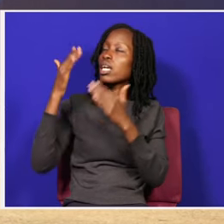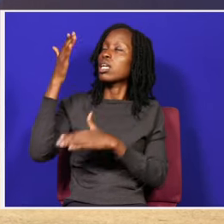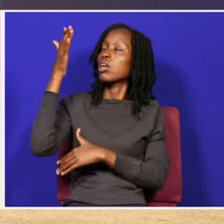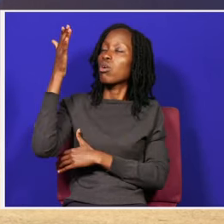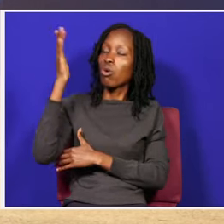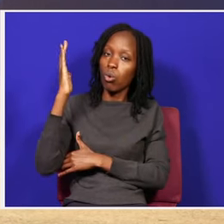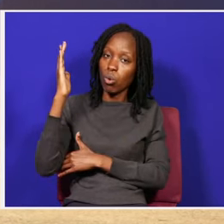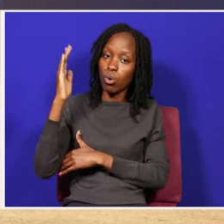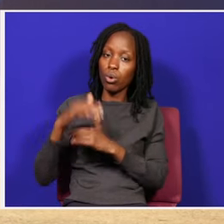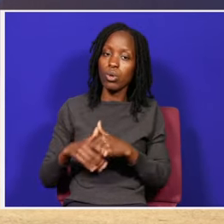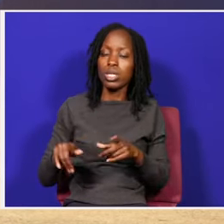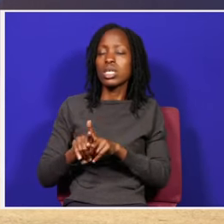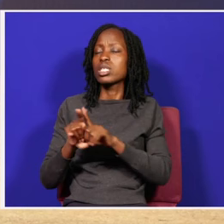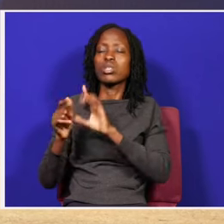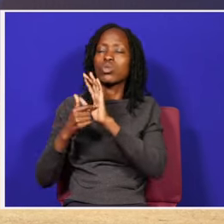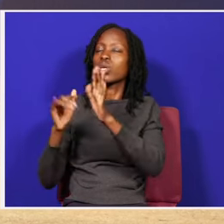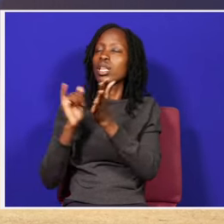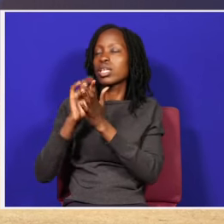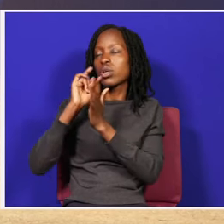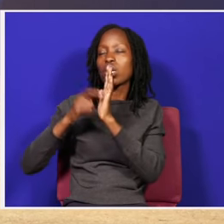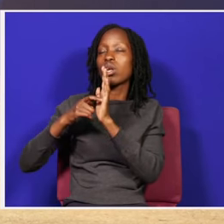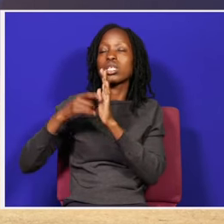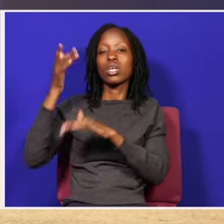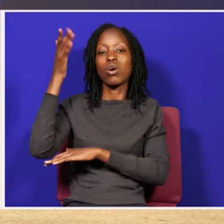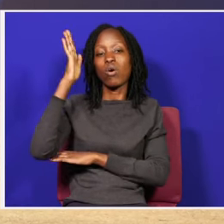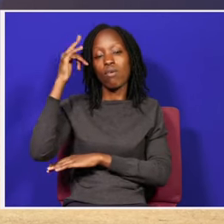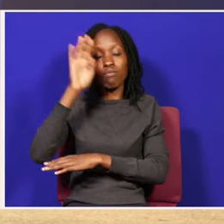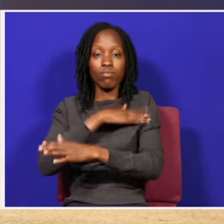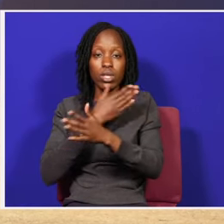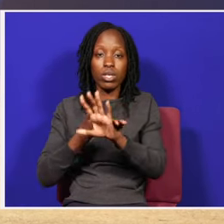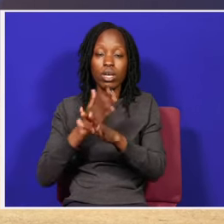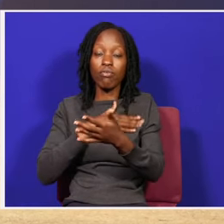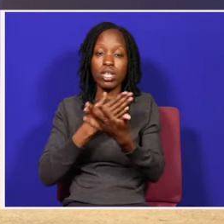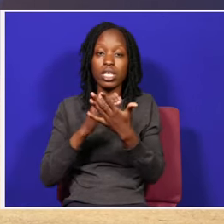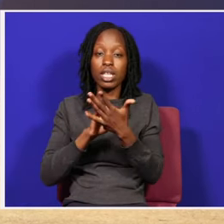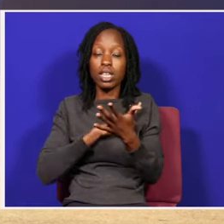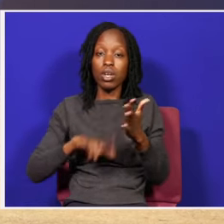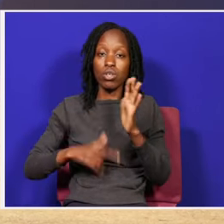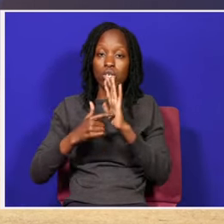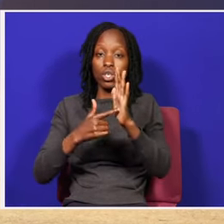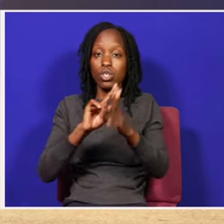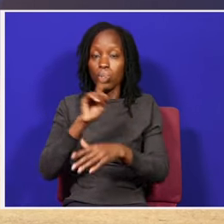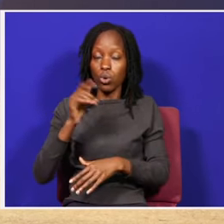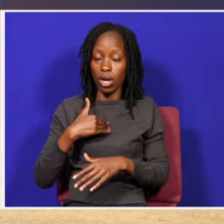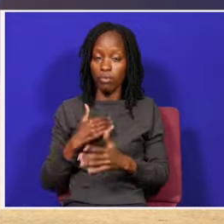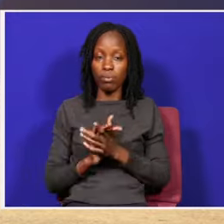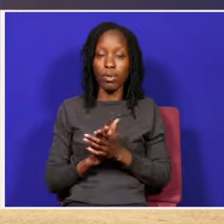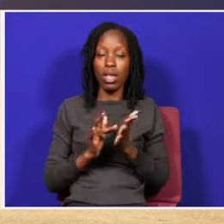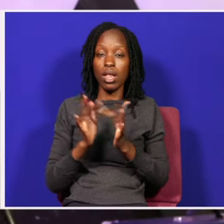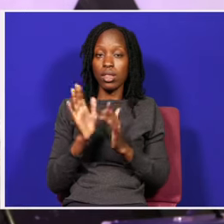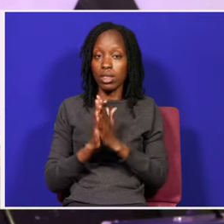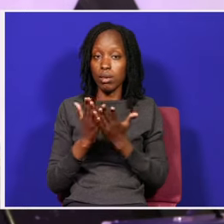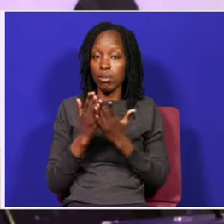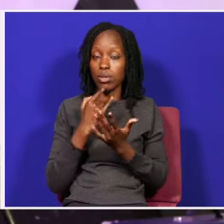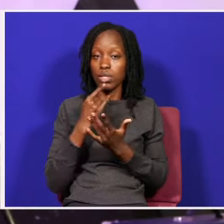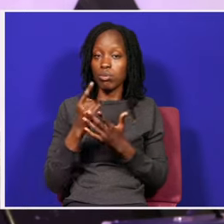your gratitude to God for the grace that He has shown to you. Now, the Bible says